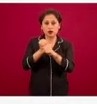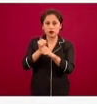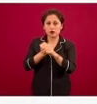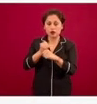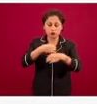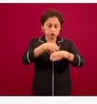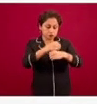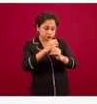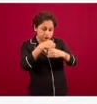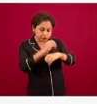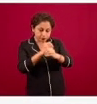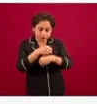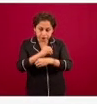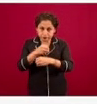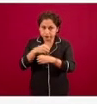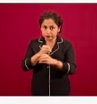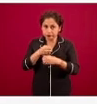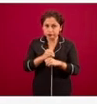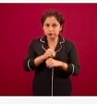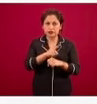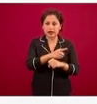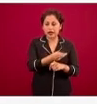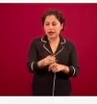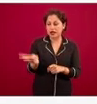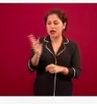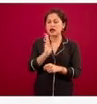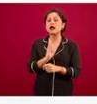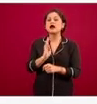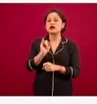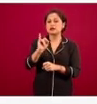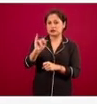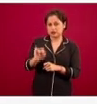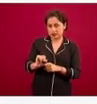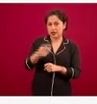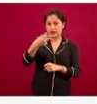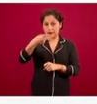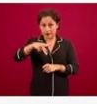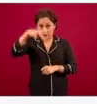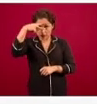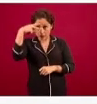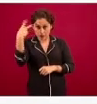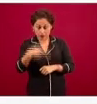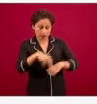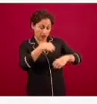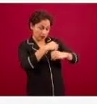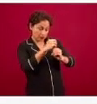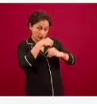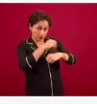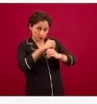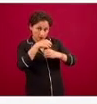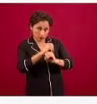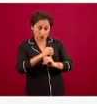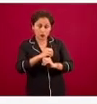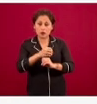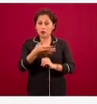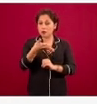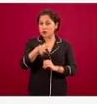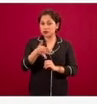control, which means how many tests were processed, which is different to how many tests came positive.